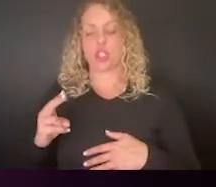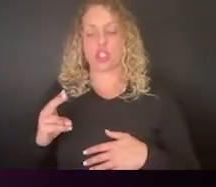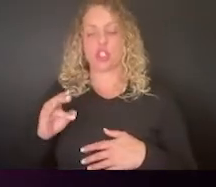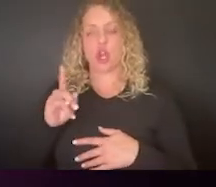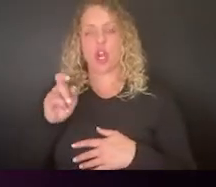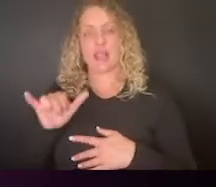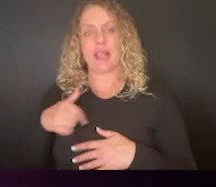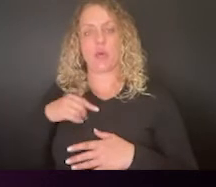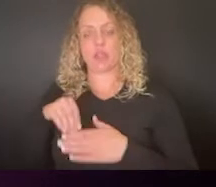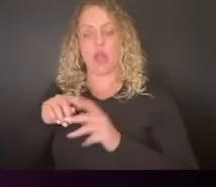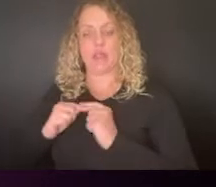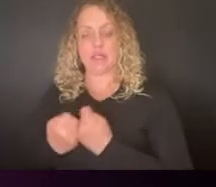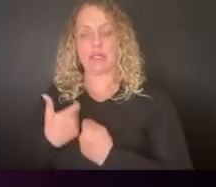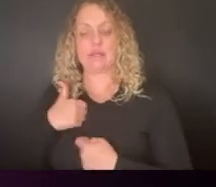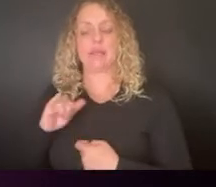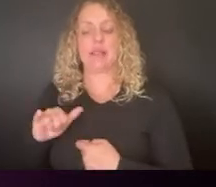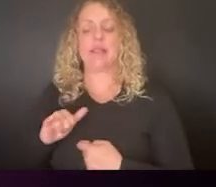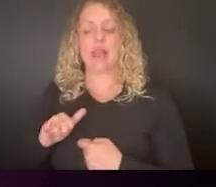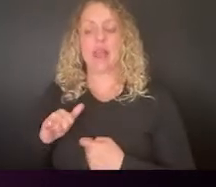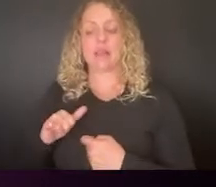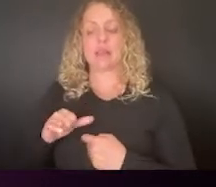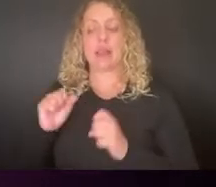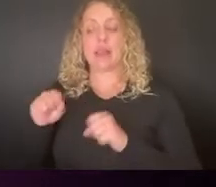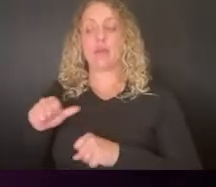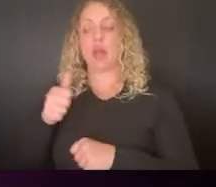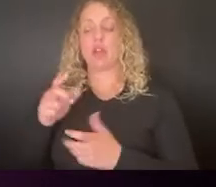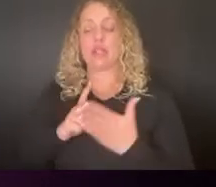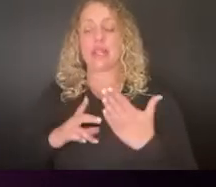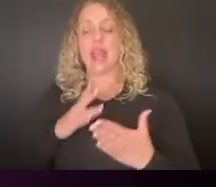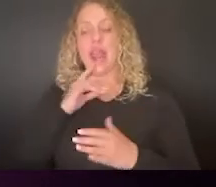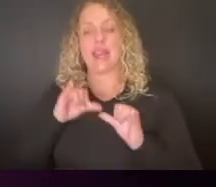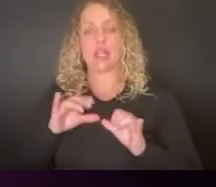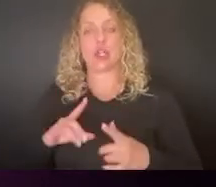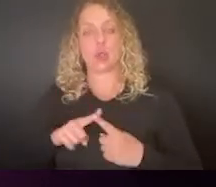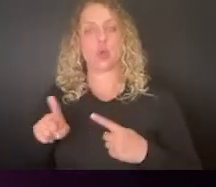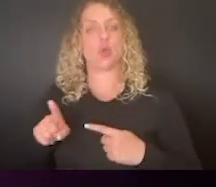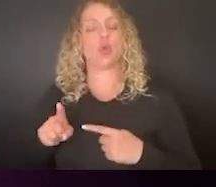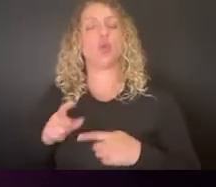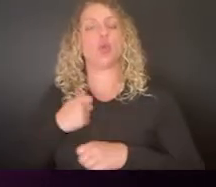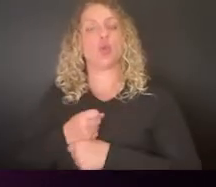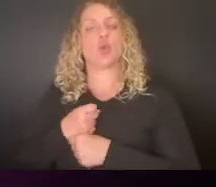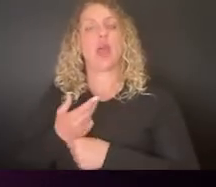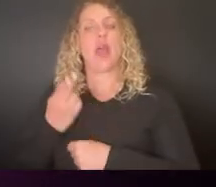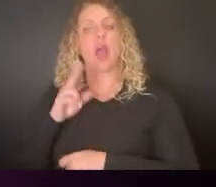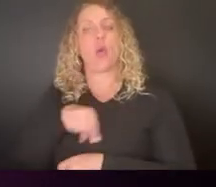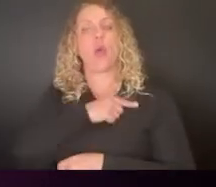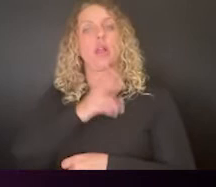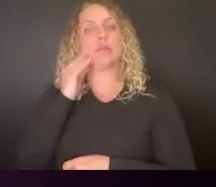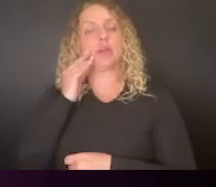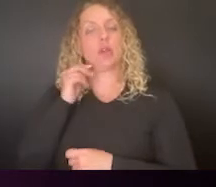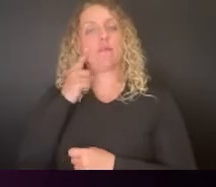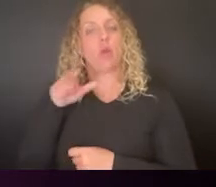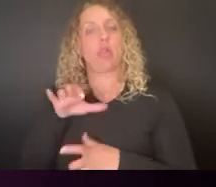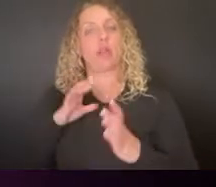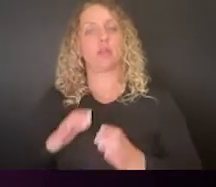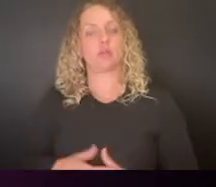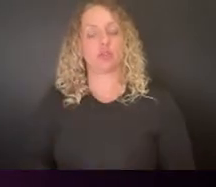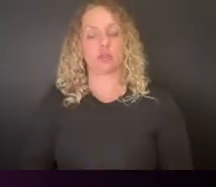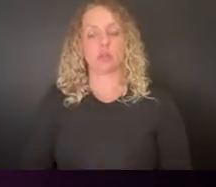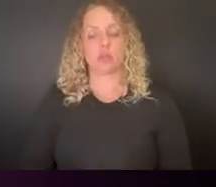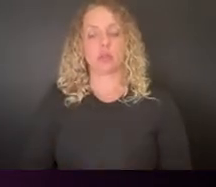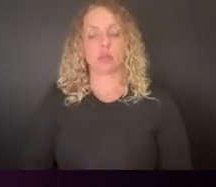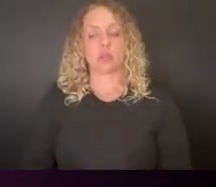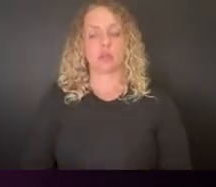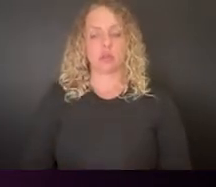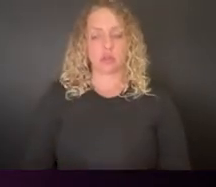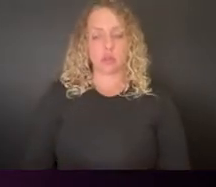that. Before my sabbatical, I was on the UX Next team at LaunchDarkly. That team's work enabled other